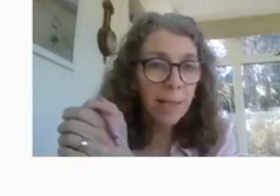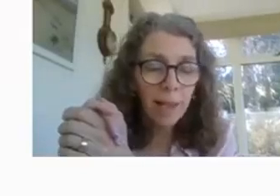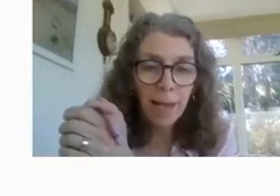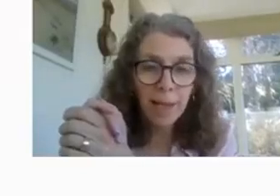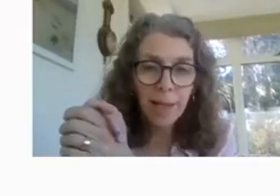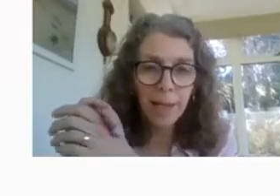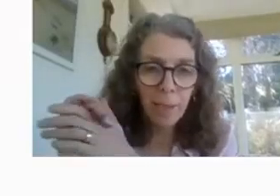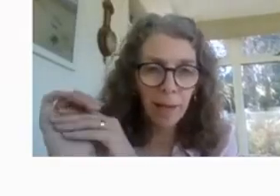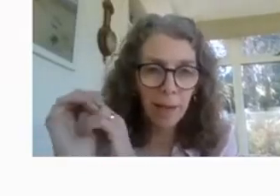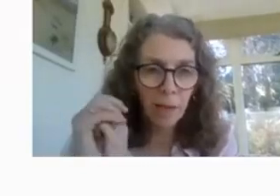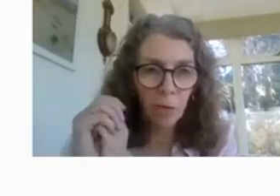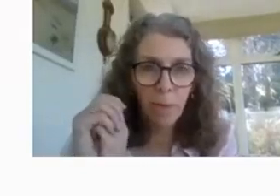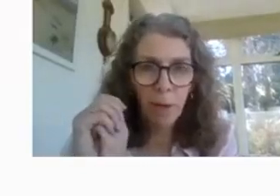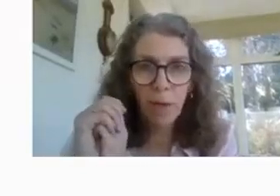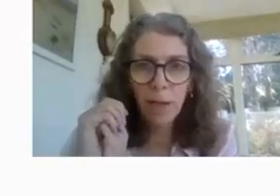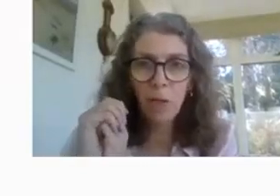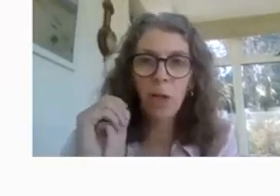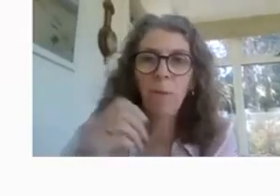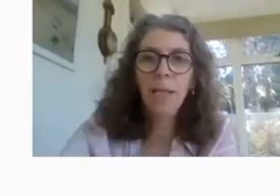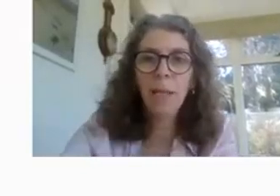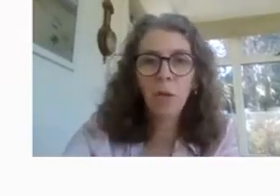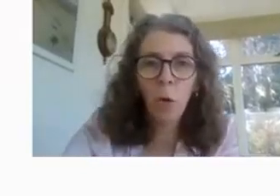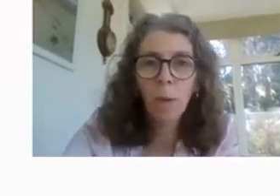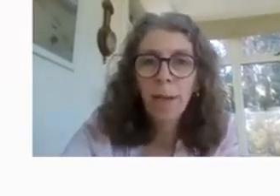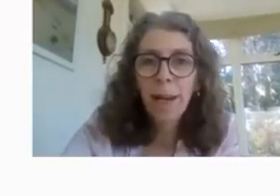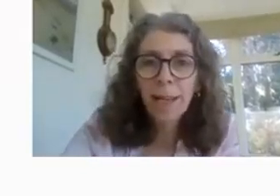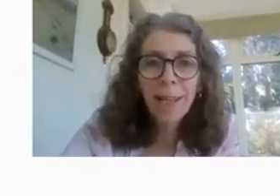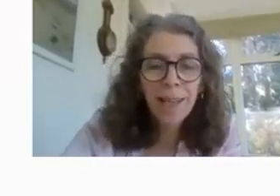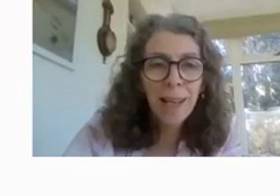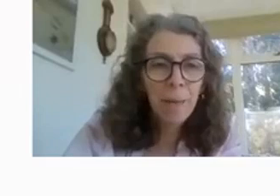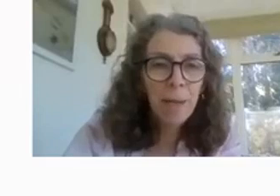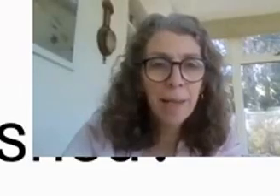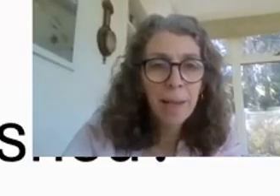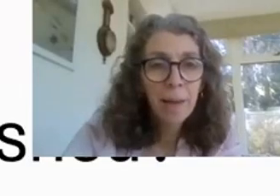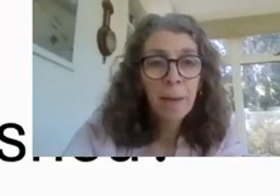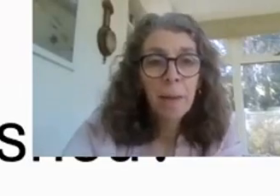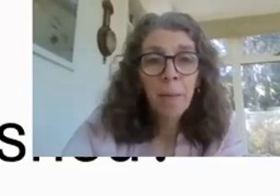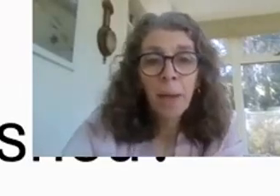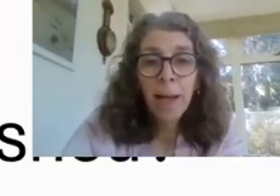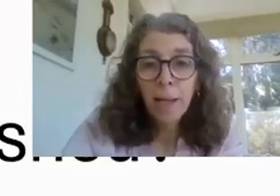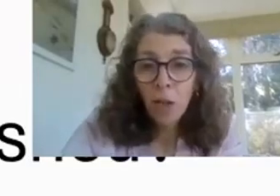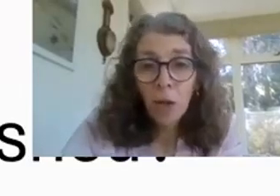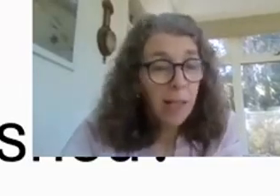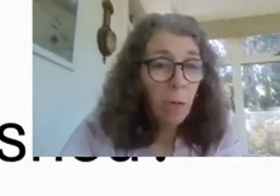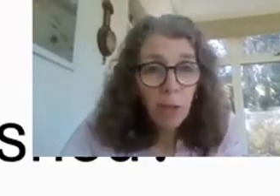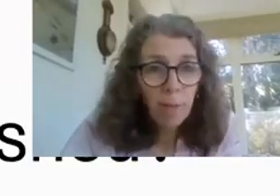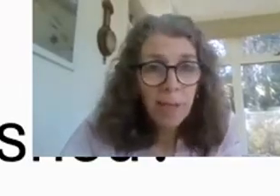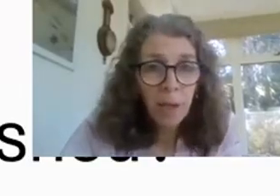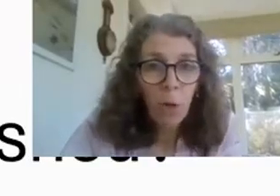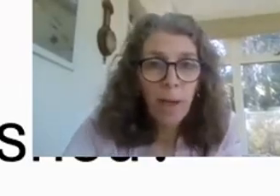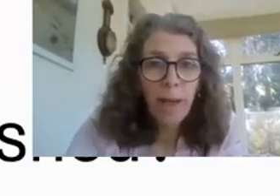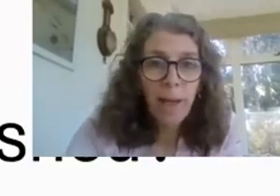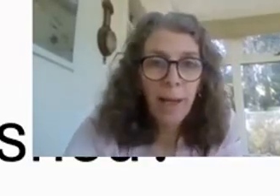collect the waste and expel that. So the bowel is doing an amazing job. Next slide, please. And you can tell